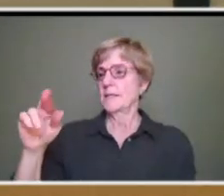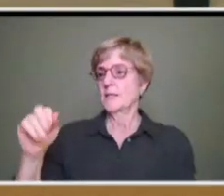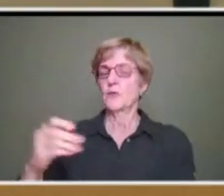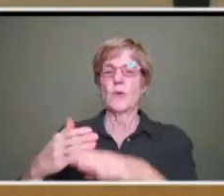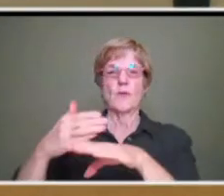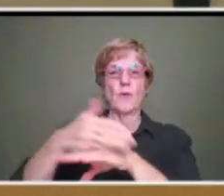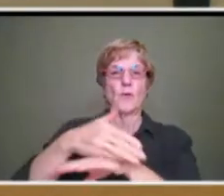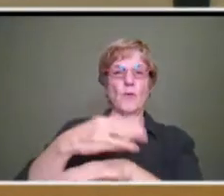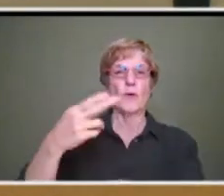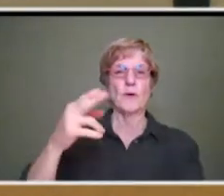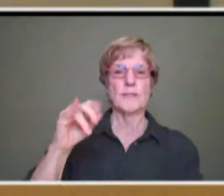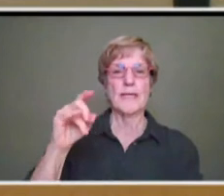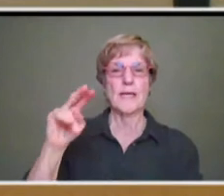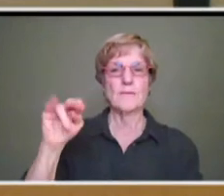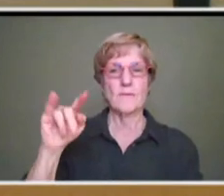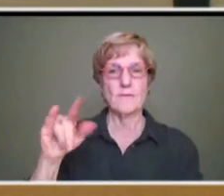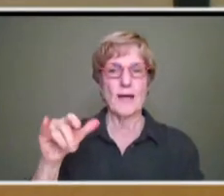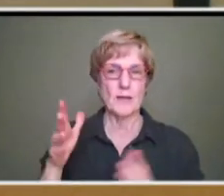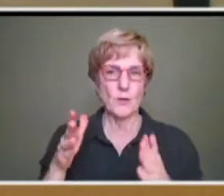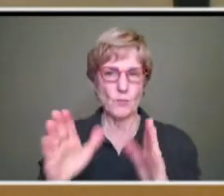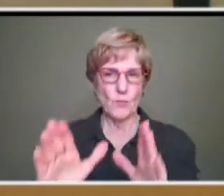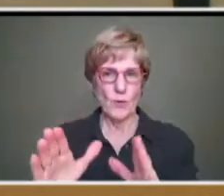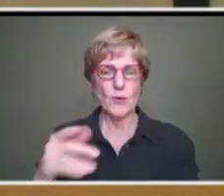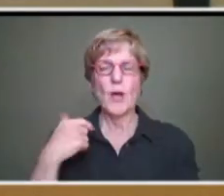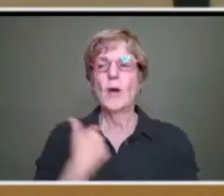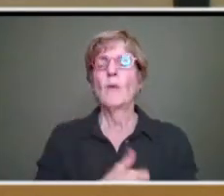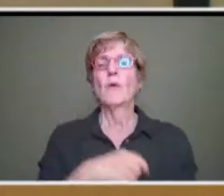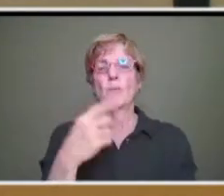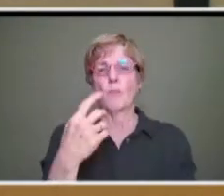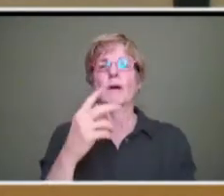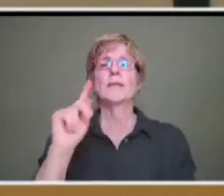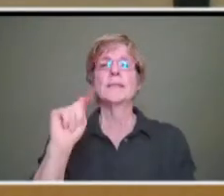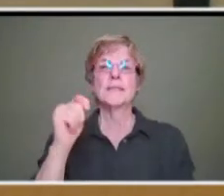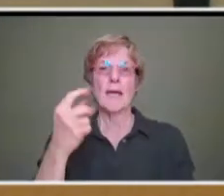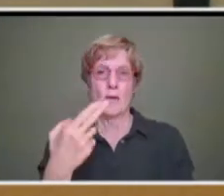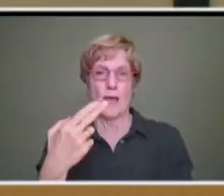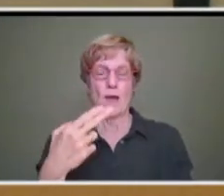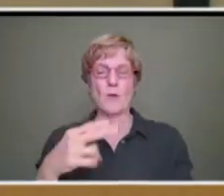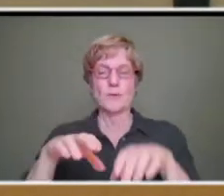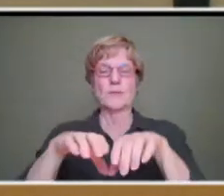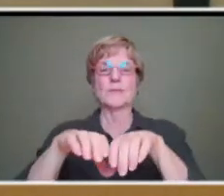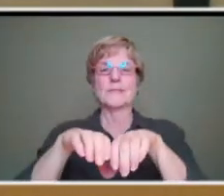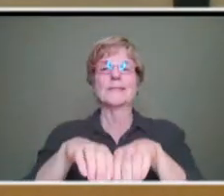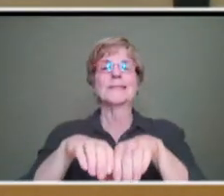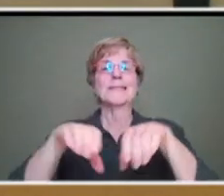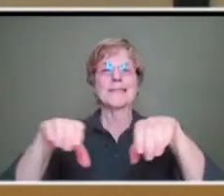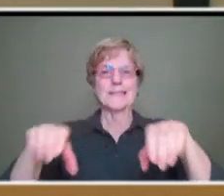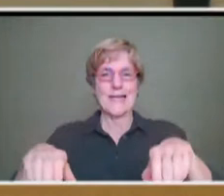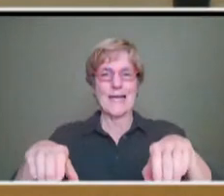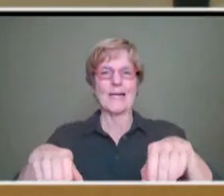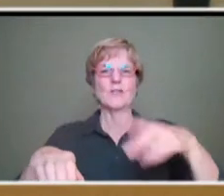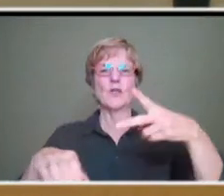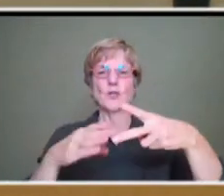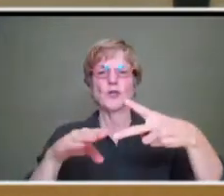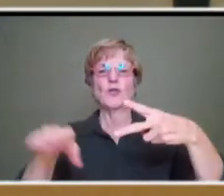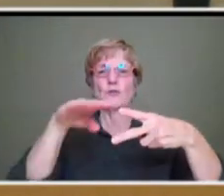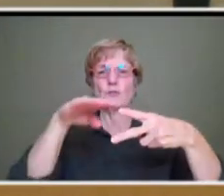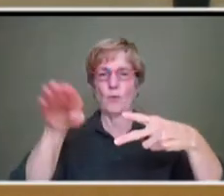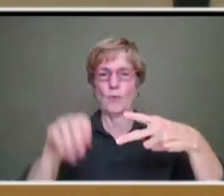what we want there is two-story town homes that are detached not